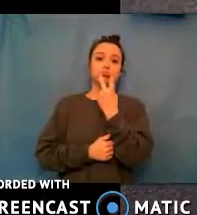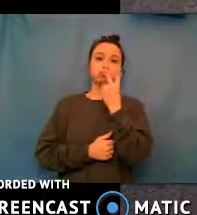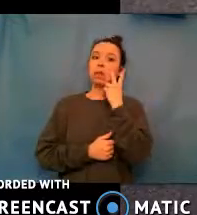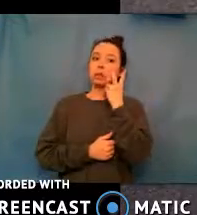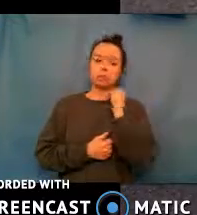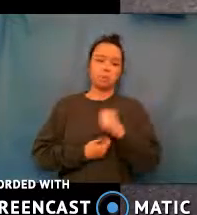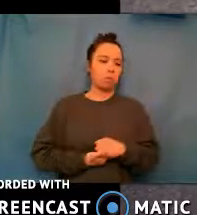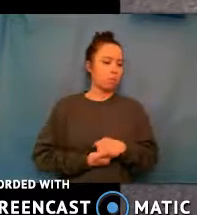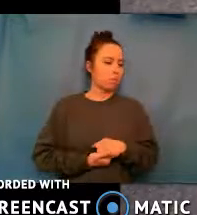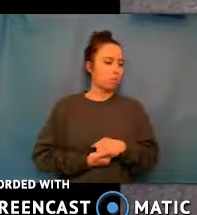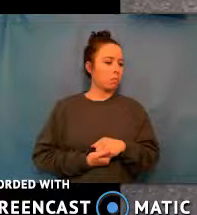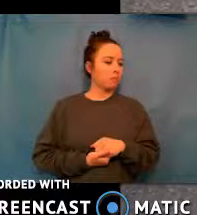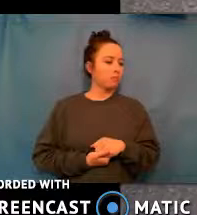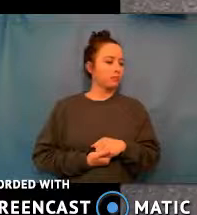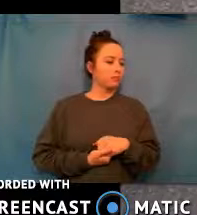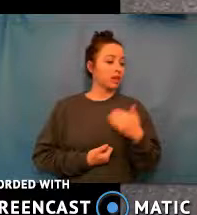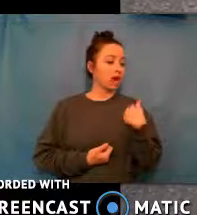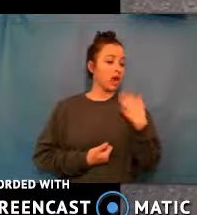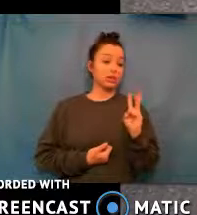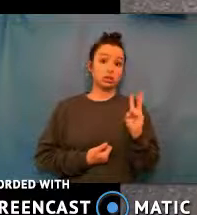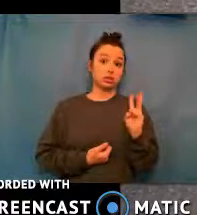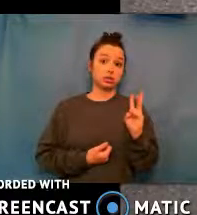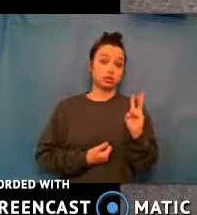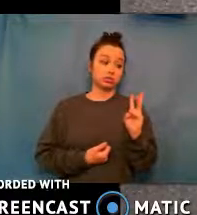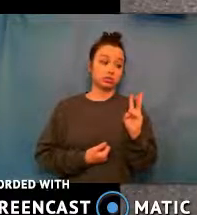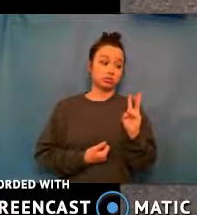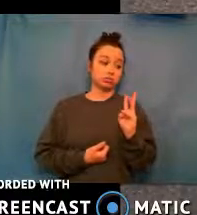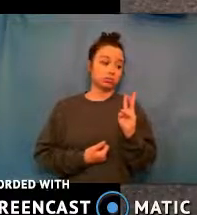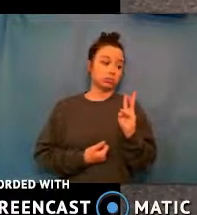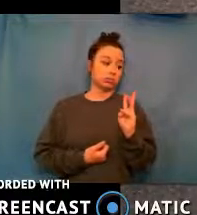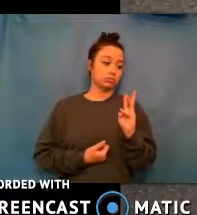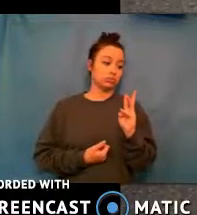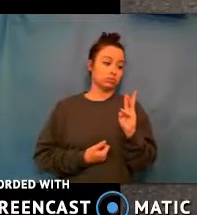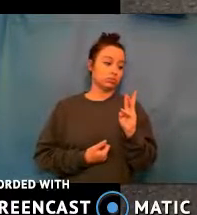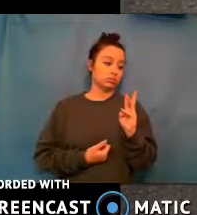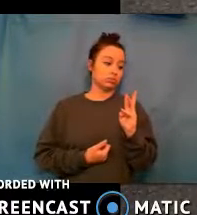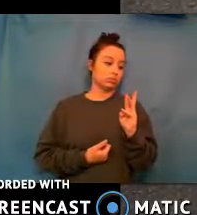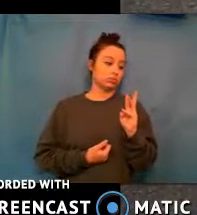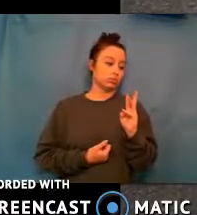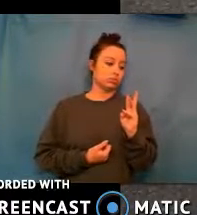my cubes. So I have 6 green cubes